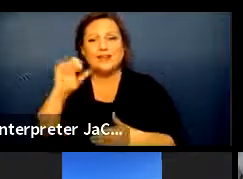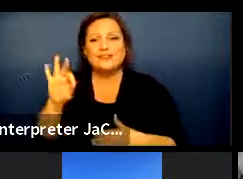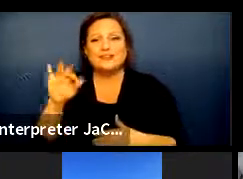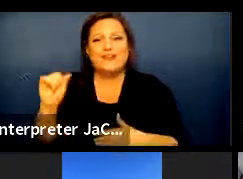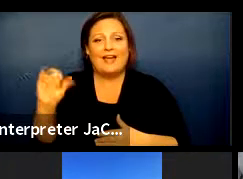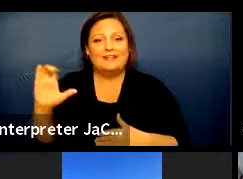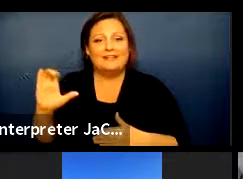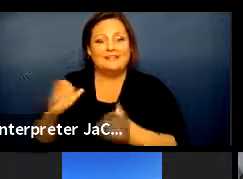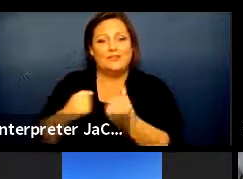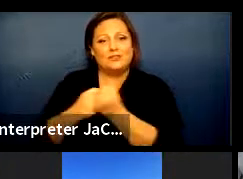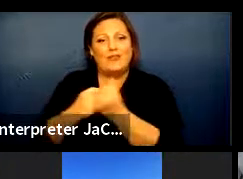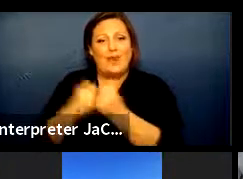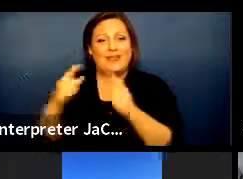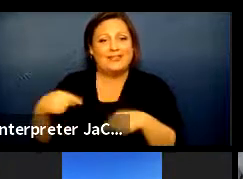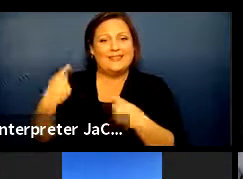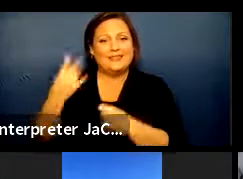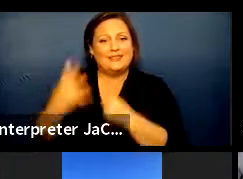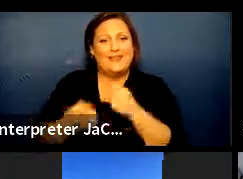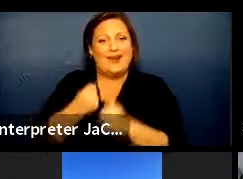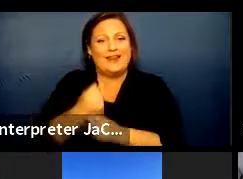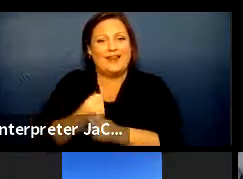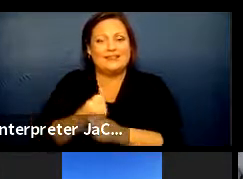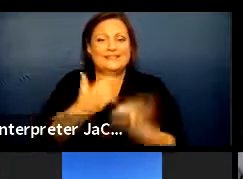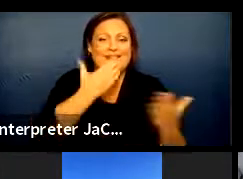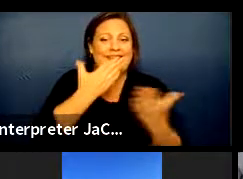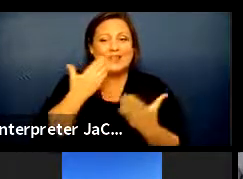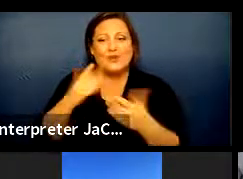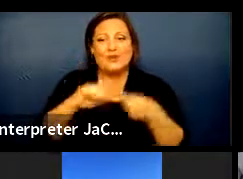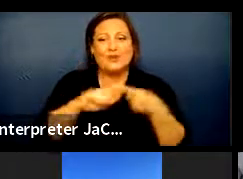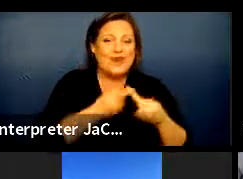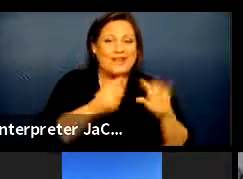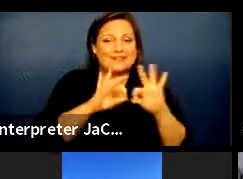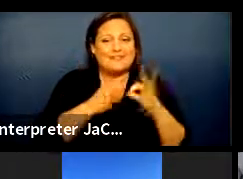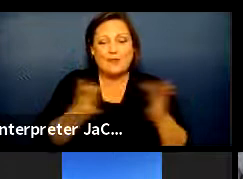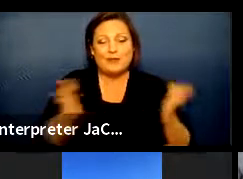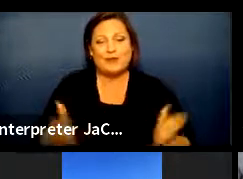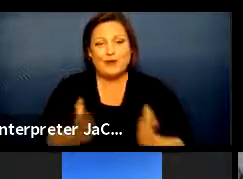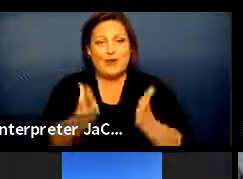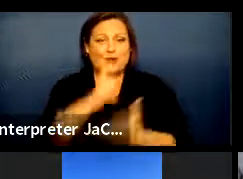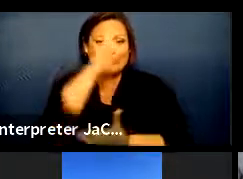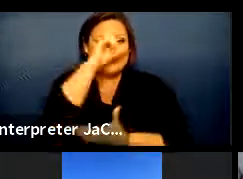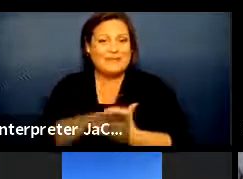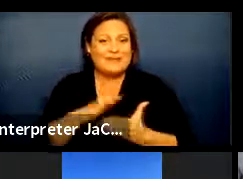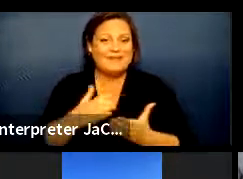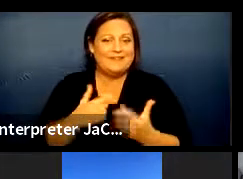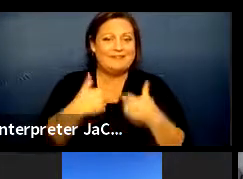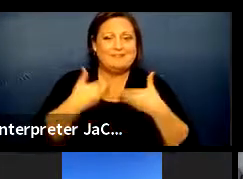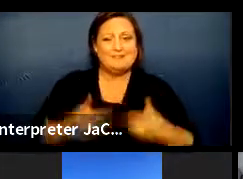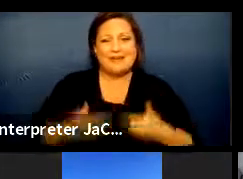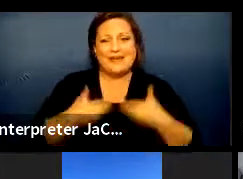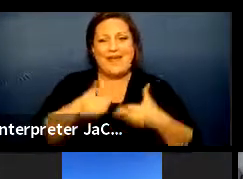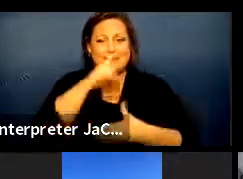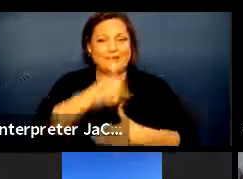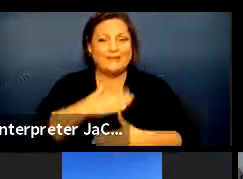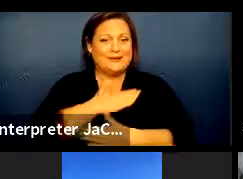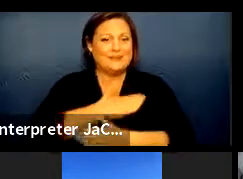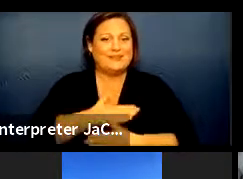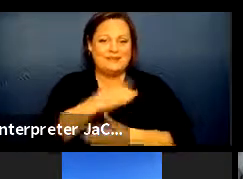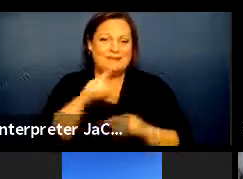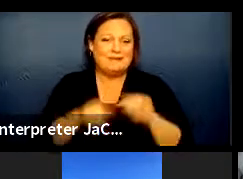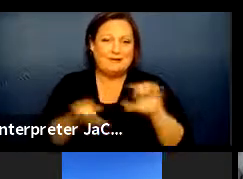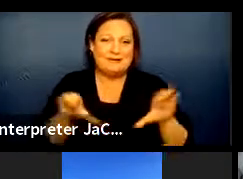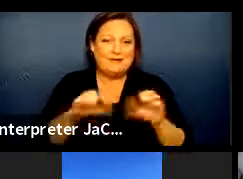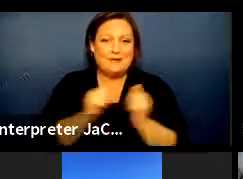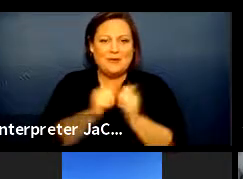these last 4 years, and thank you to all my friends and family for encouraging me and believing in me. I really appreciate it. I couldn't have done it without you guys. Thank